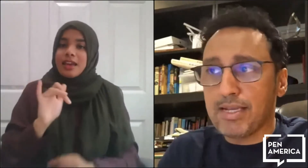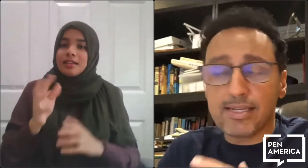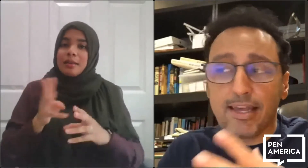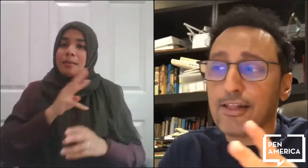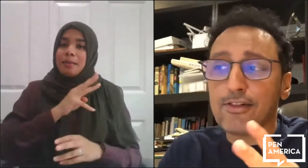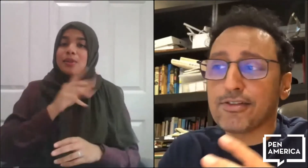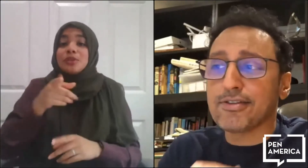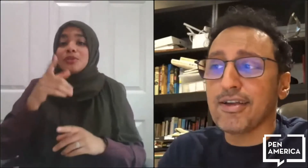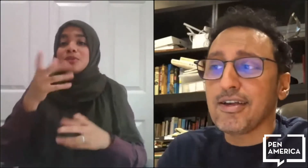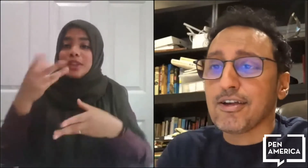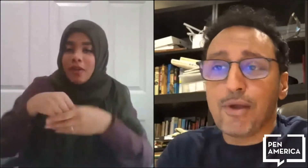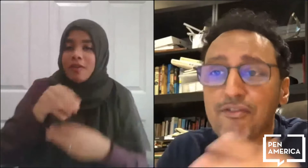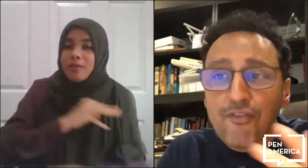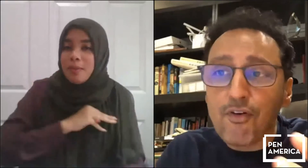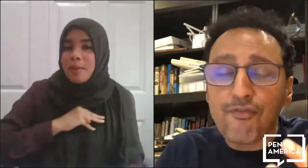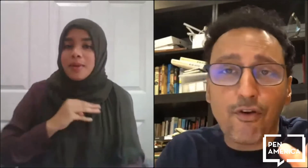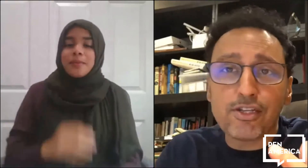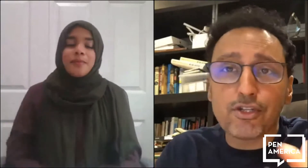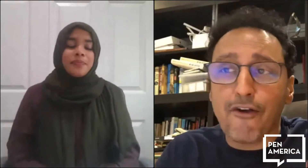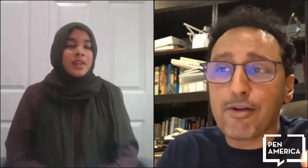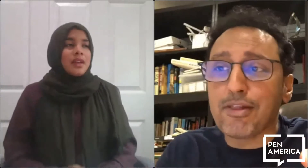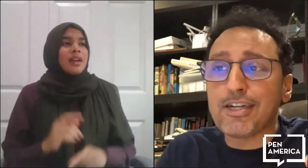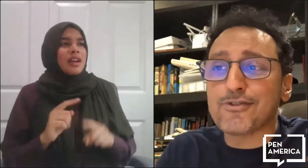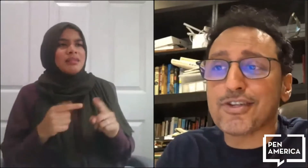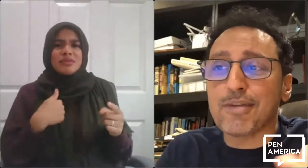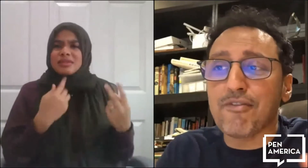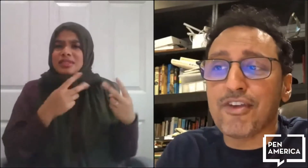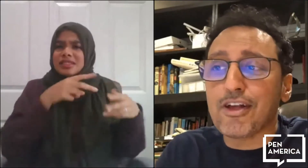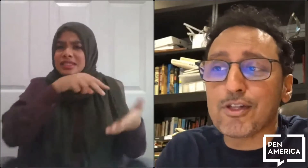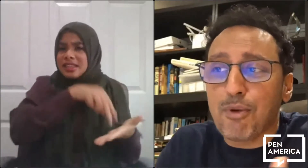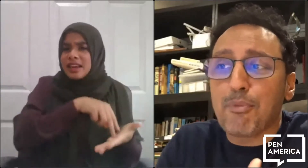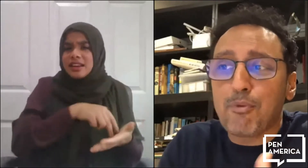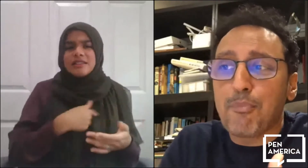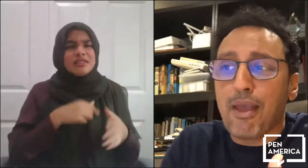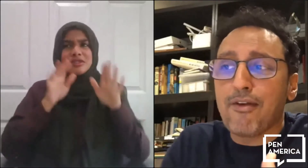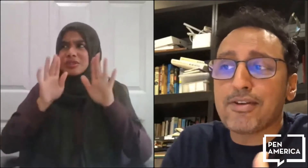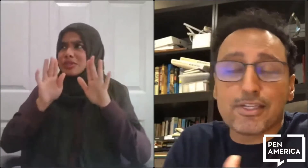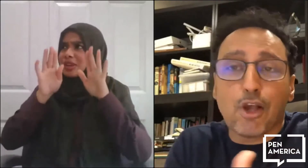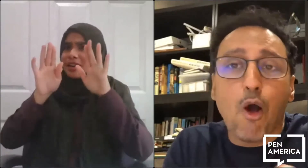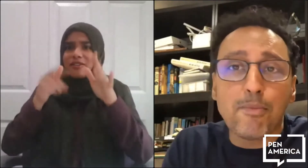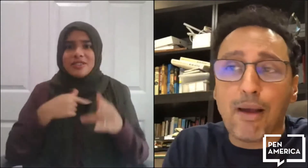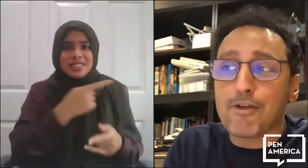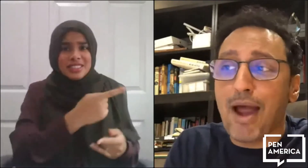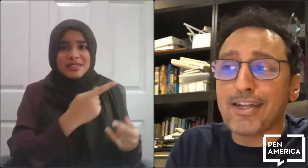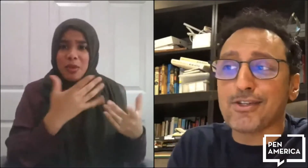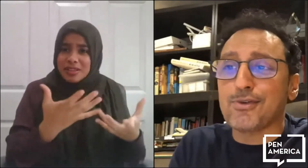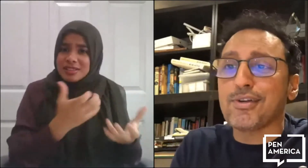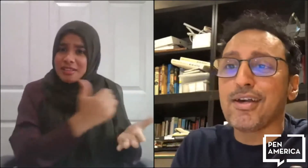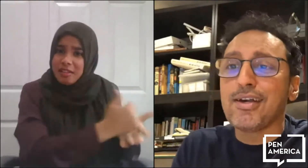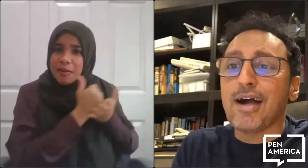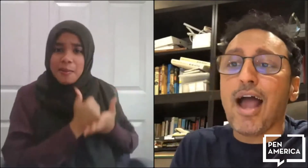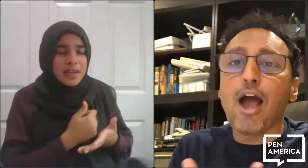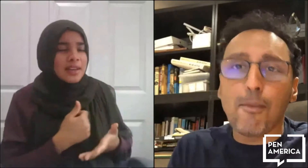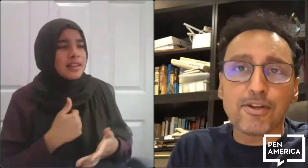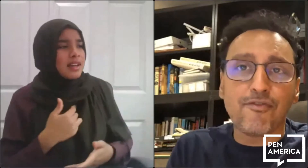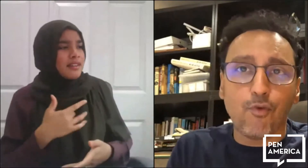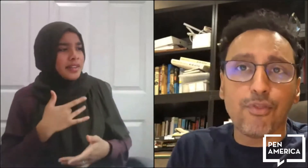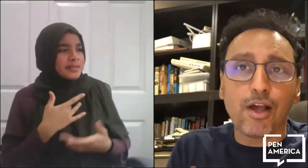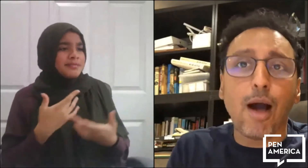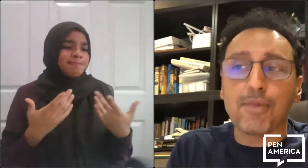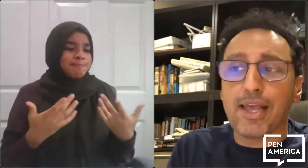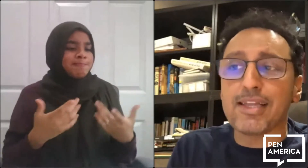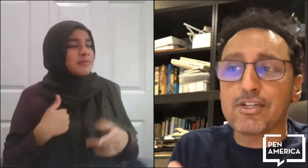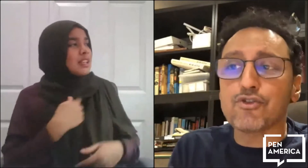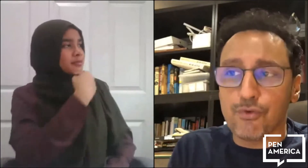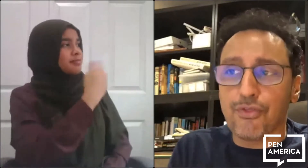the painted hills, grateful for his charitable interest in my vehicle's proper repair, disarmed by gratitude, I opted for